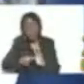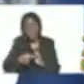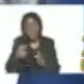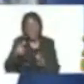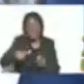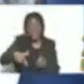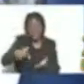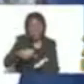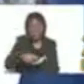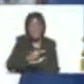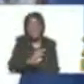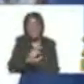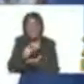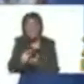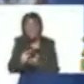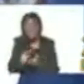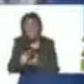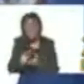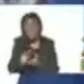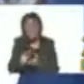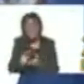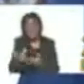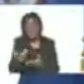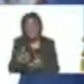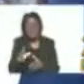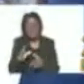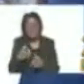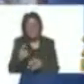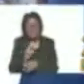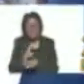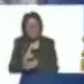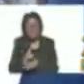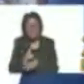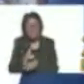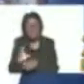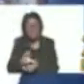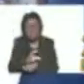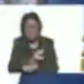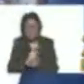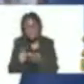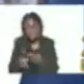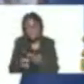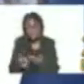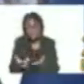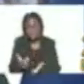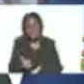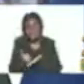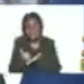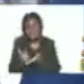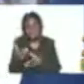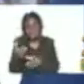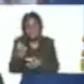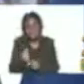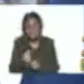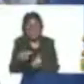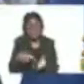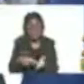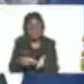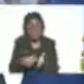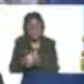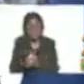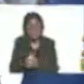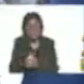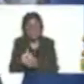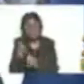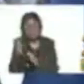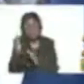called Synexis that will help us take the reservations. So we'll start taking reservations sometime later this week or early next week on the website. So